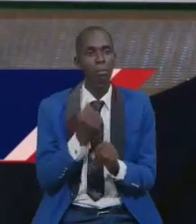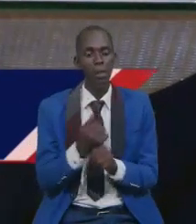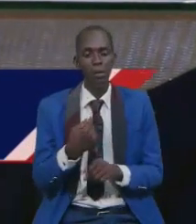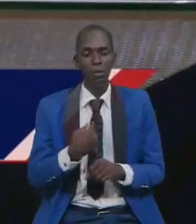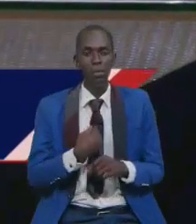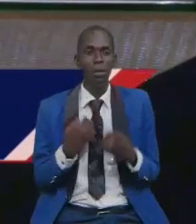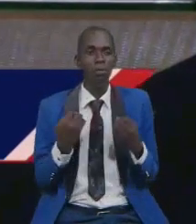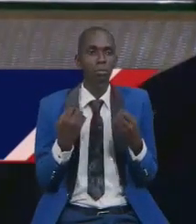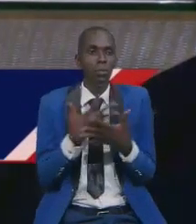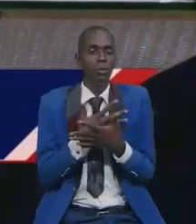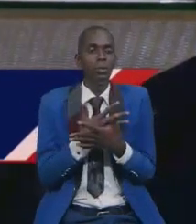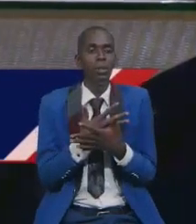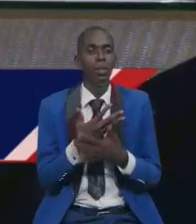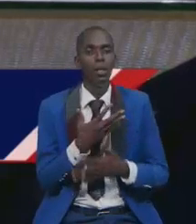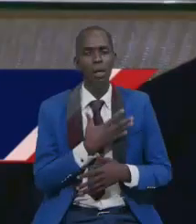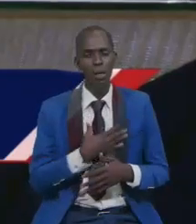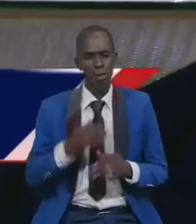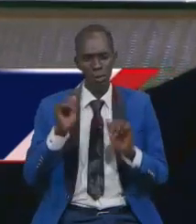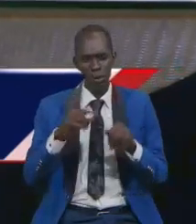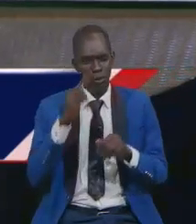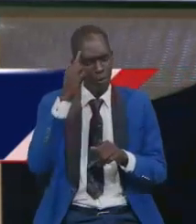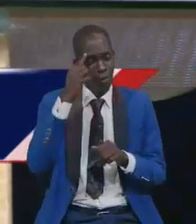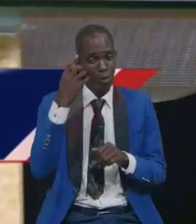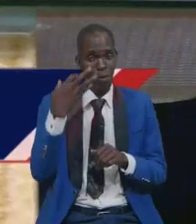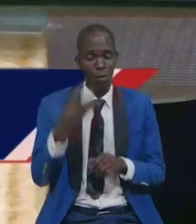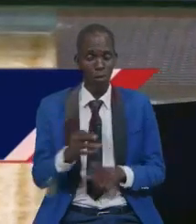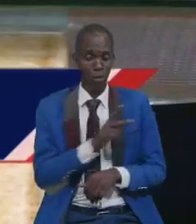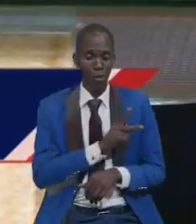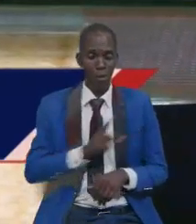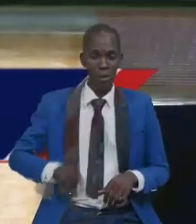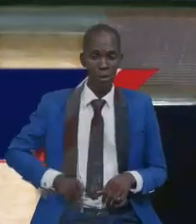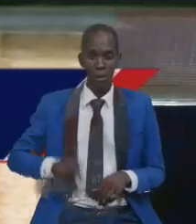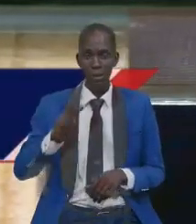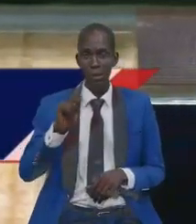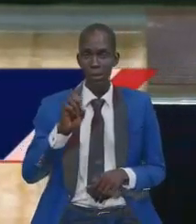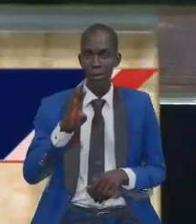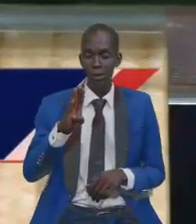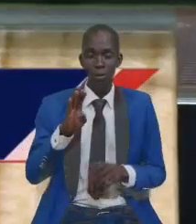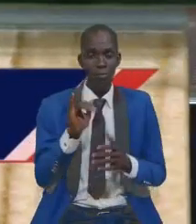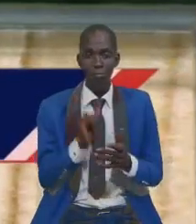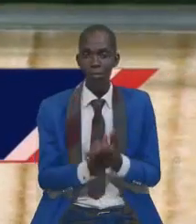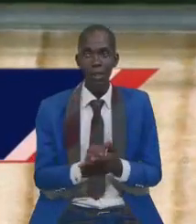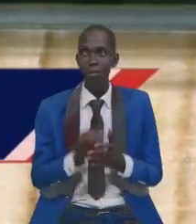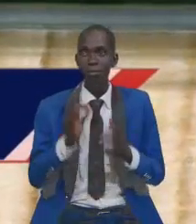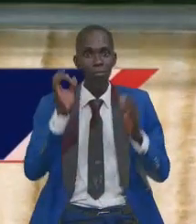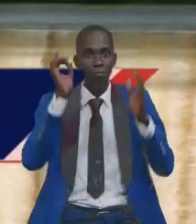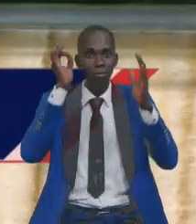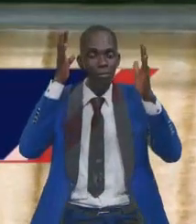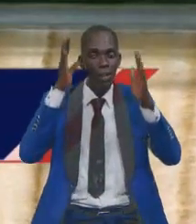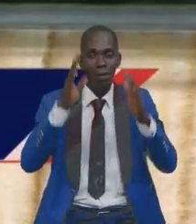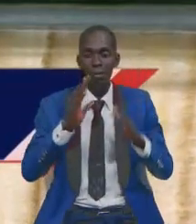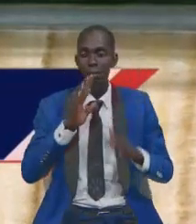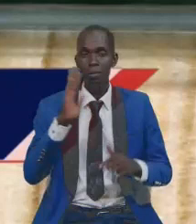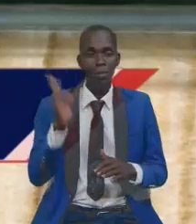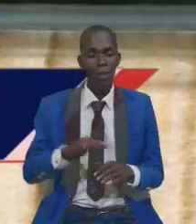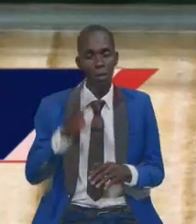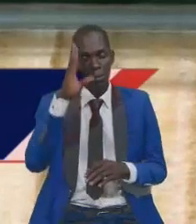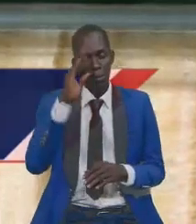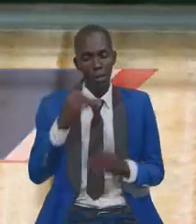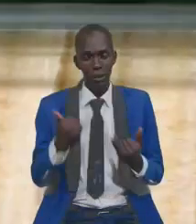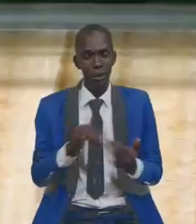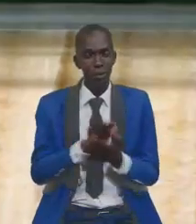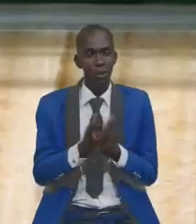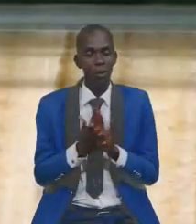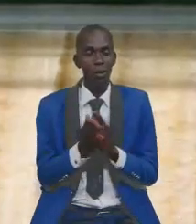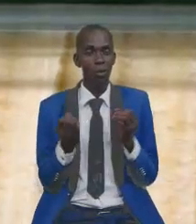me afraid. Can you think of Nebuchadnezzar, that tyrant, that despot, becoming afraid? The Lord